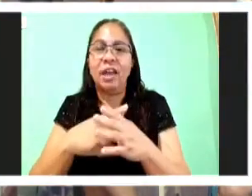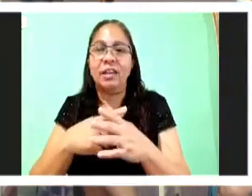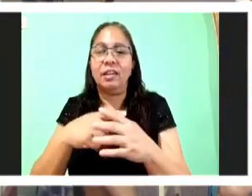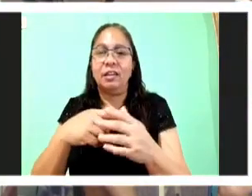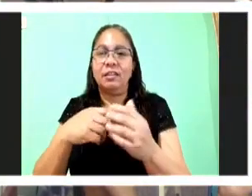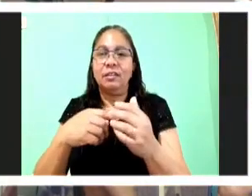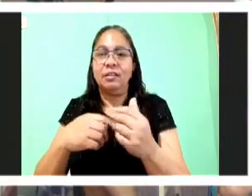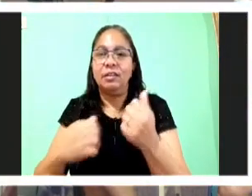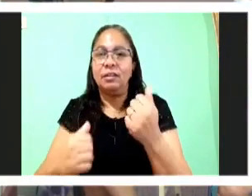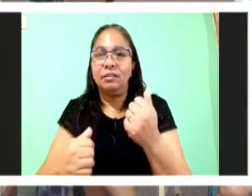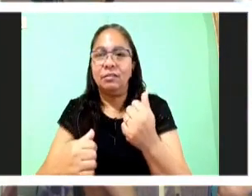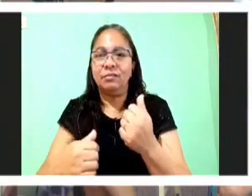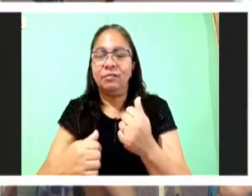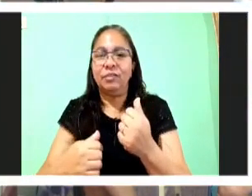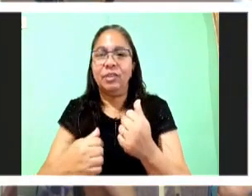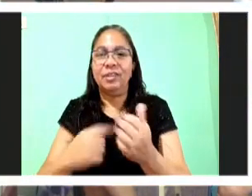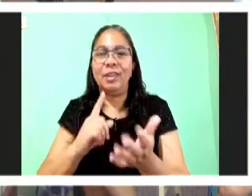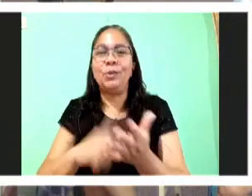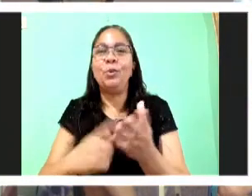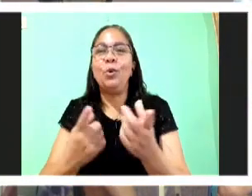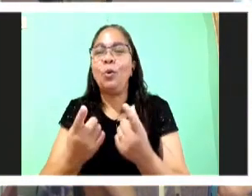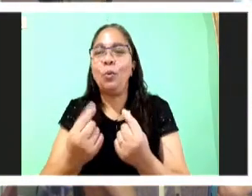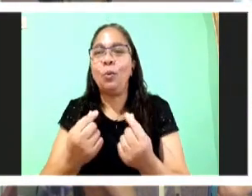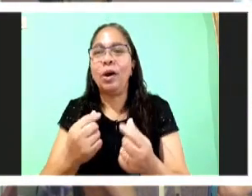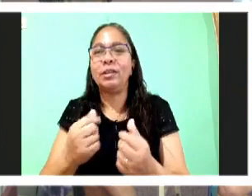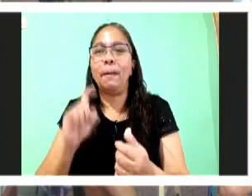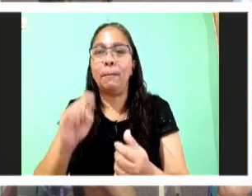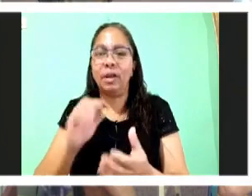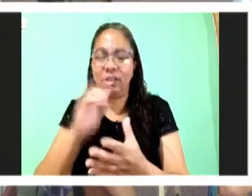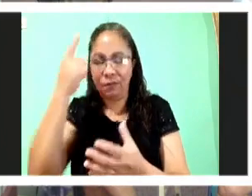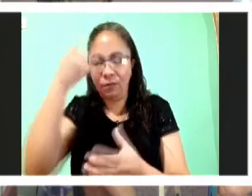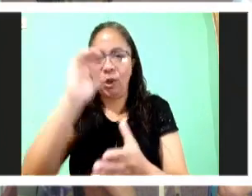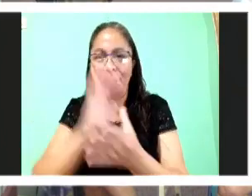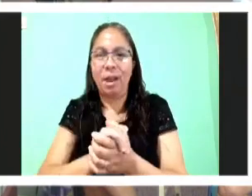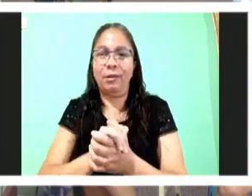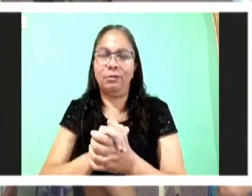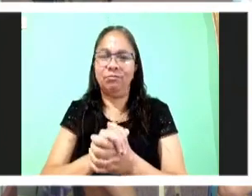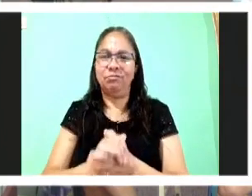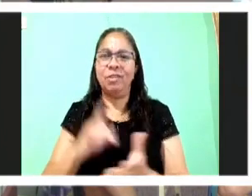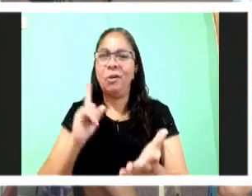another. You know how we do it today. We do win-lose real good, you know.